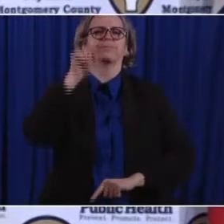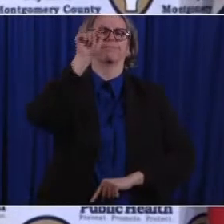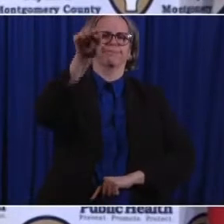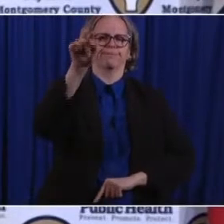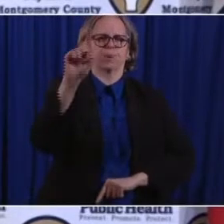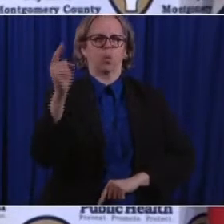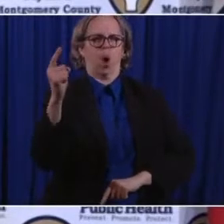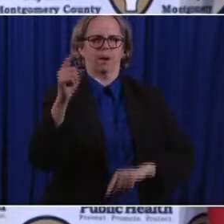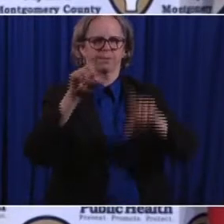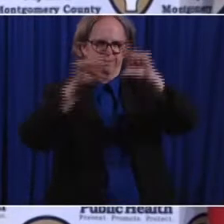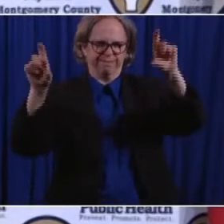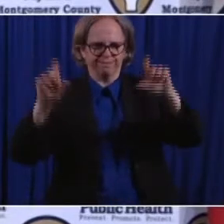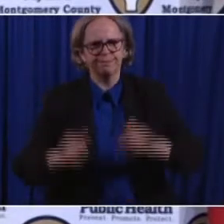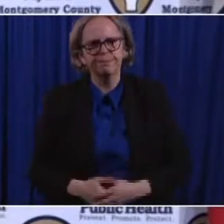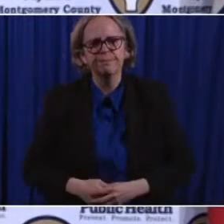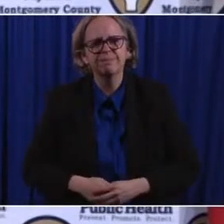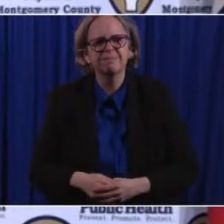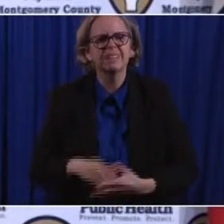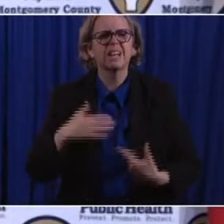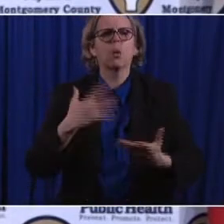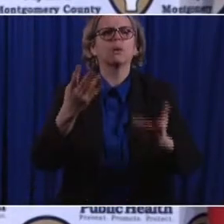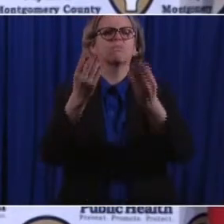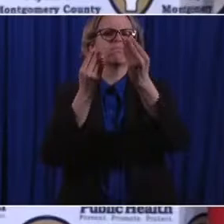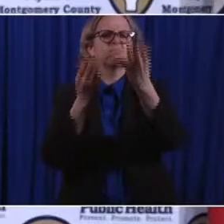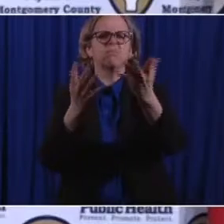let's look at some data now.